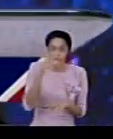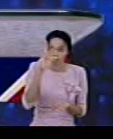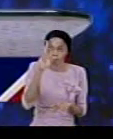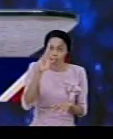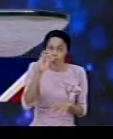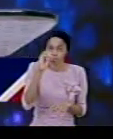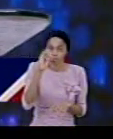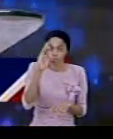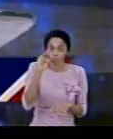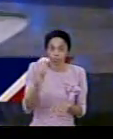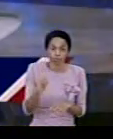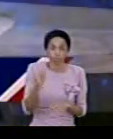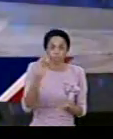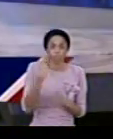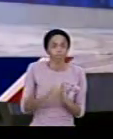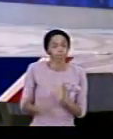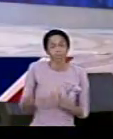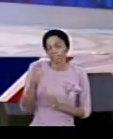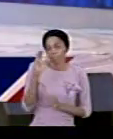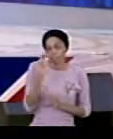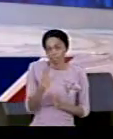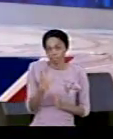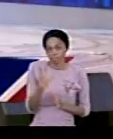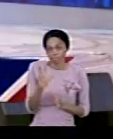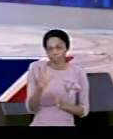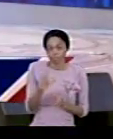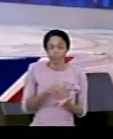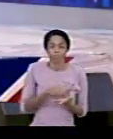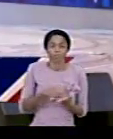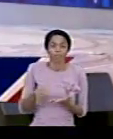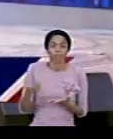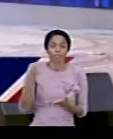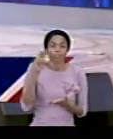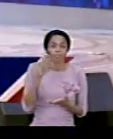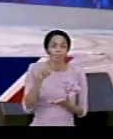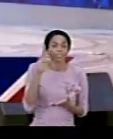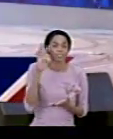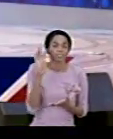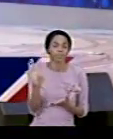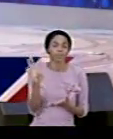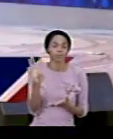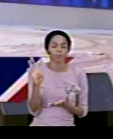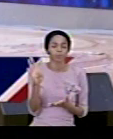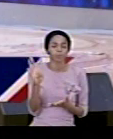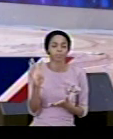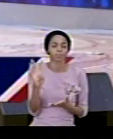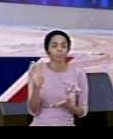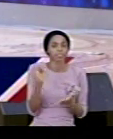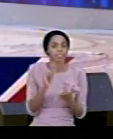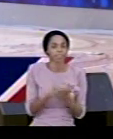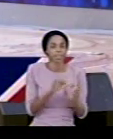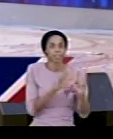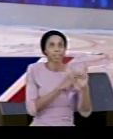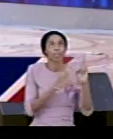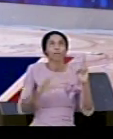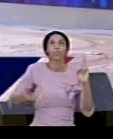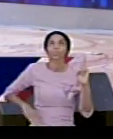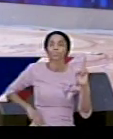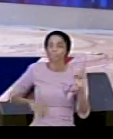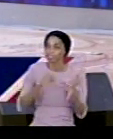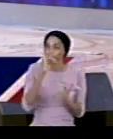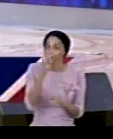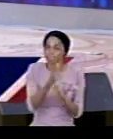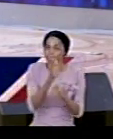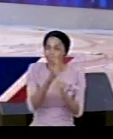Romans chapter 3. And we're reading from verse 24, that Christ is the